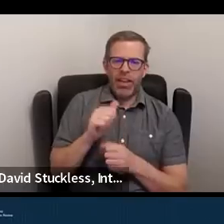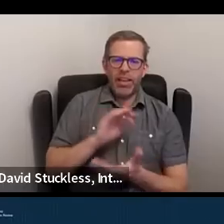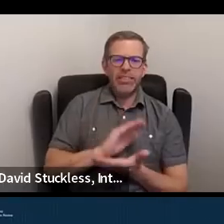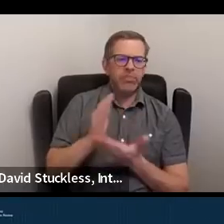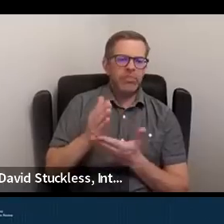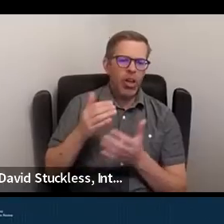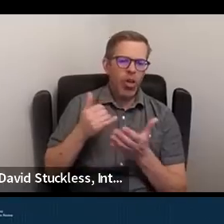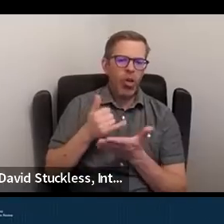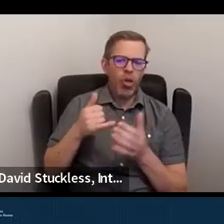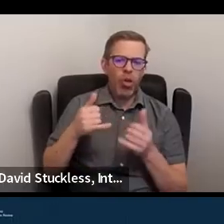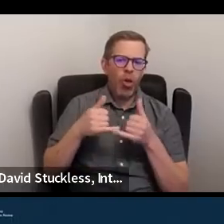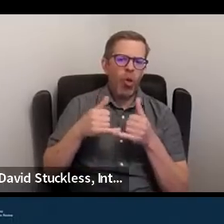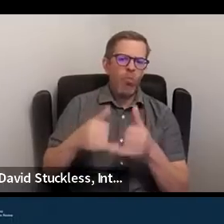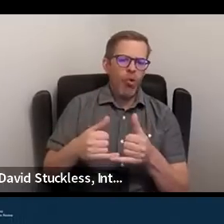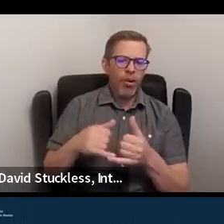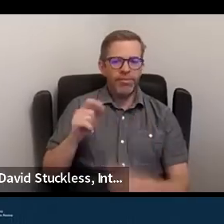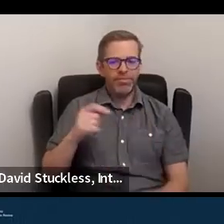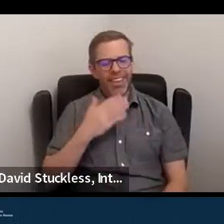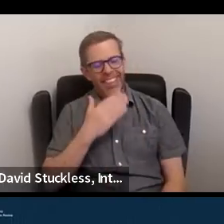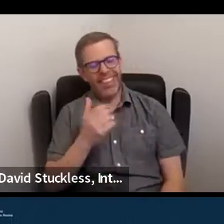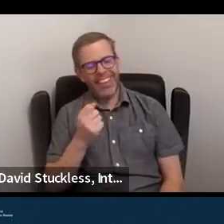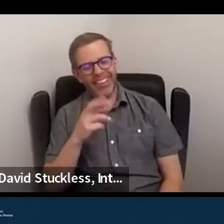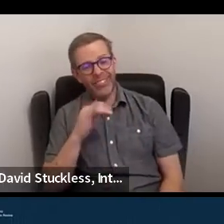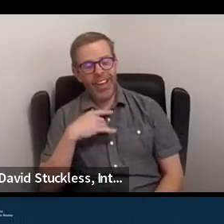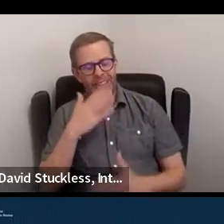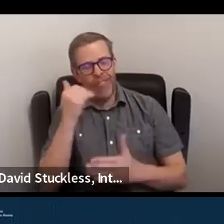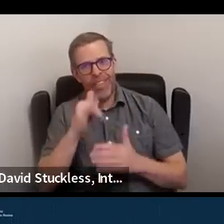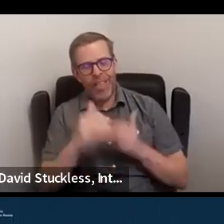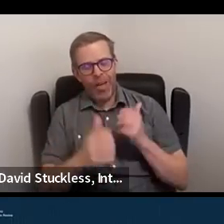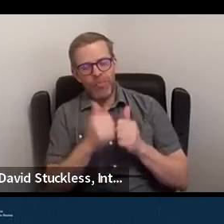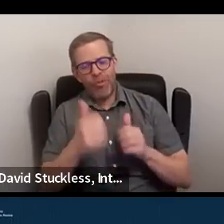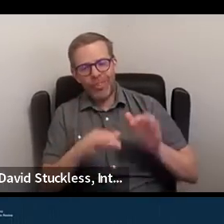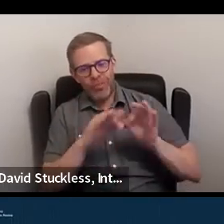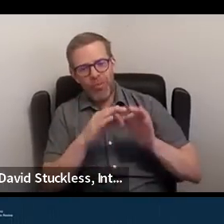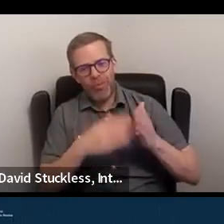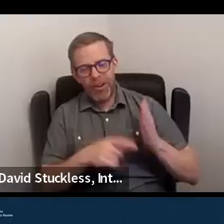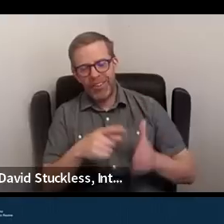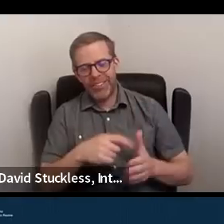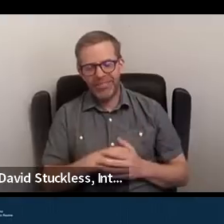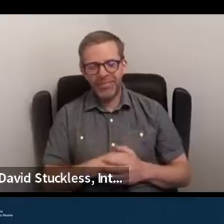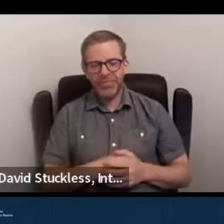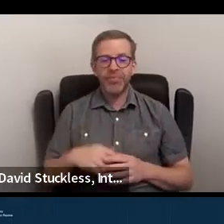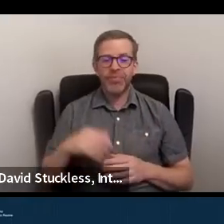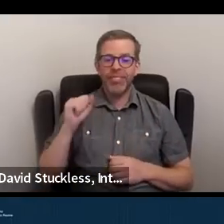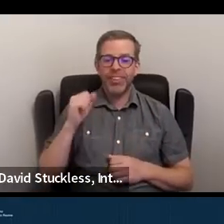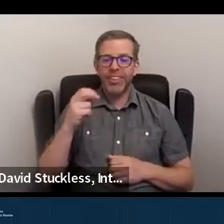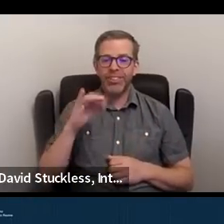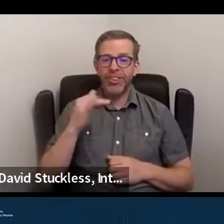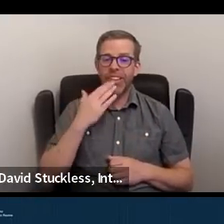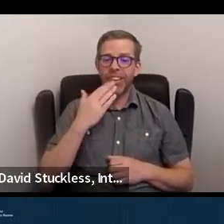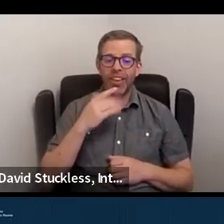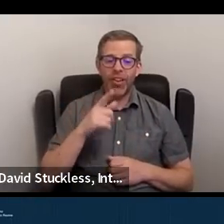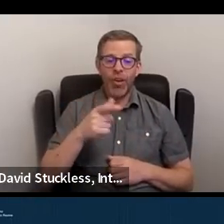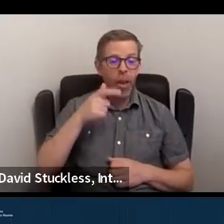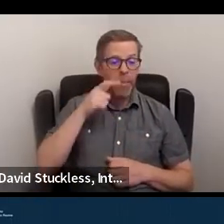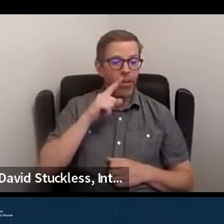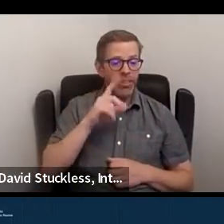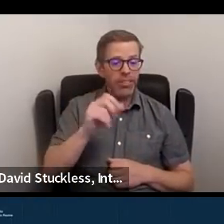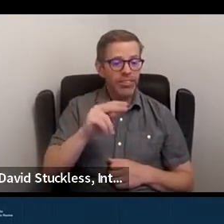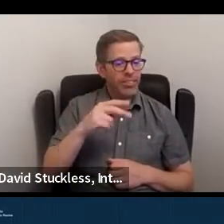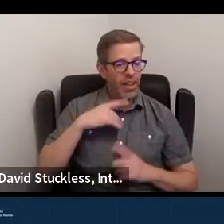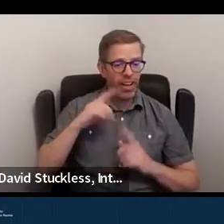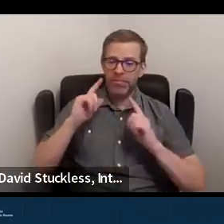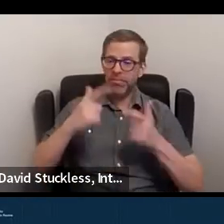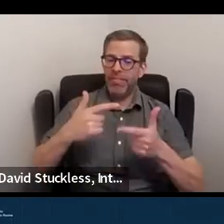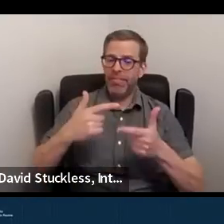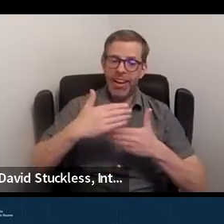award. Yeah, thanks, Sherry. I forgot that most important part. Well, Sherry, thank you. And since your mic is on, I'm just going to turn the